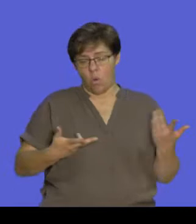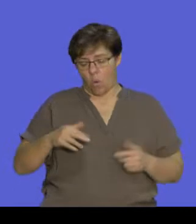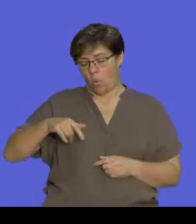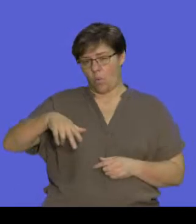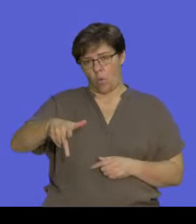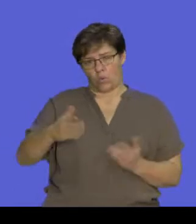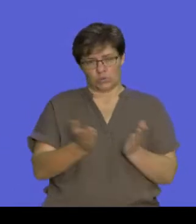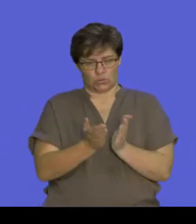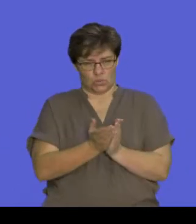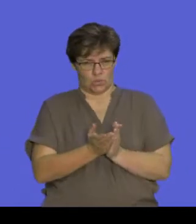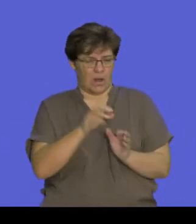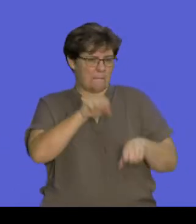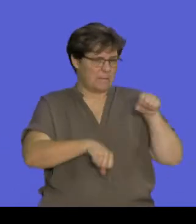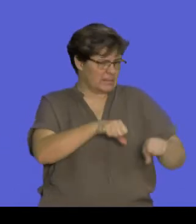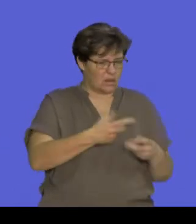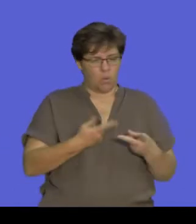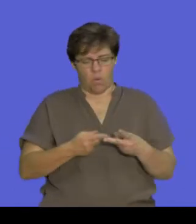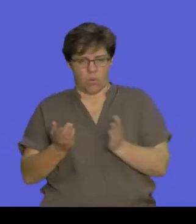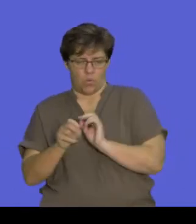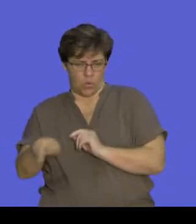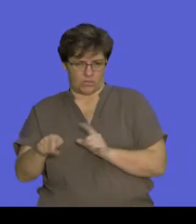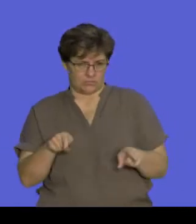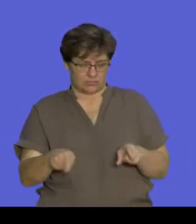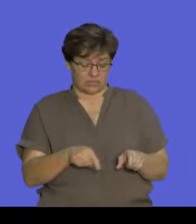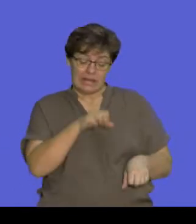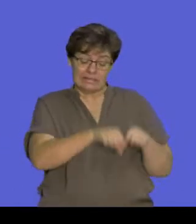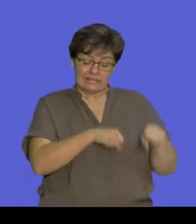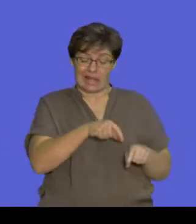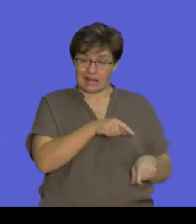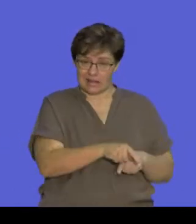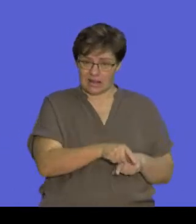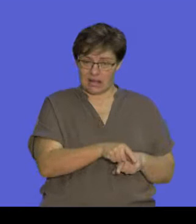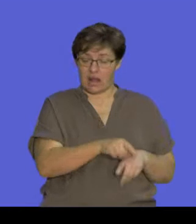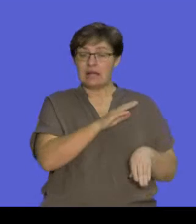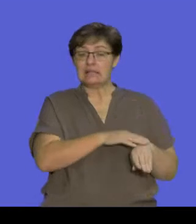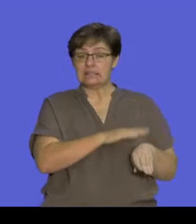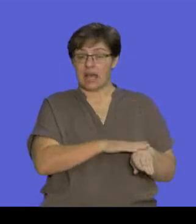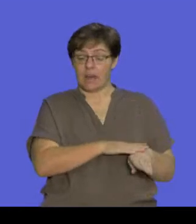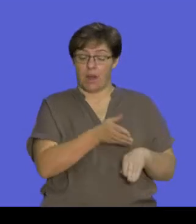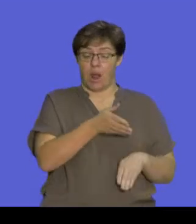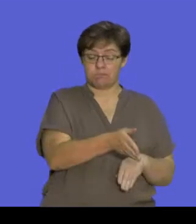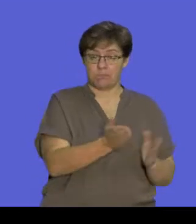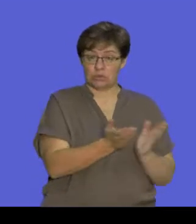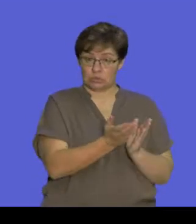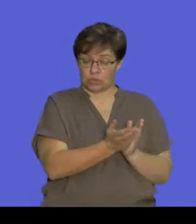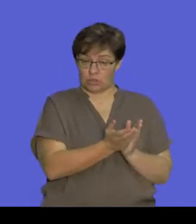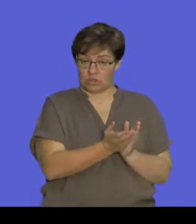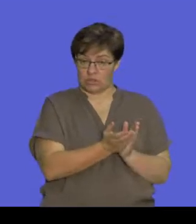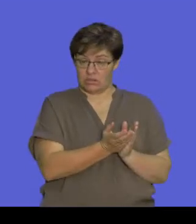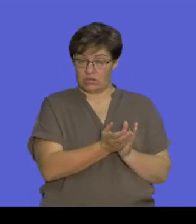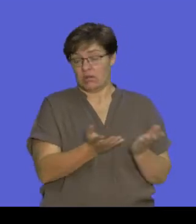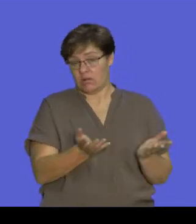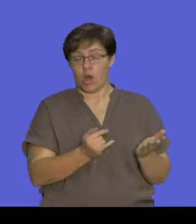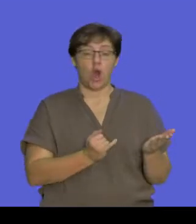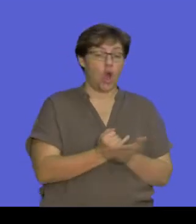school. And when he cycles, the probability that he's on time, so he's either early or